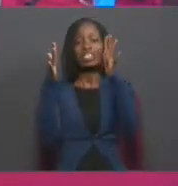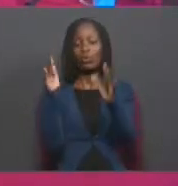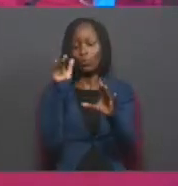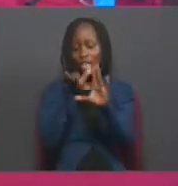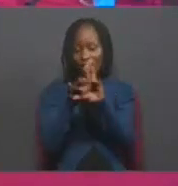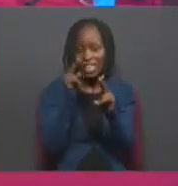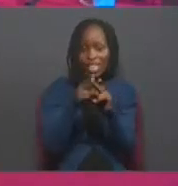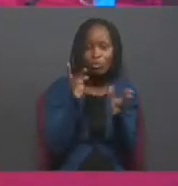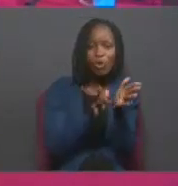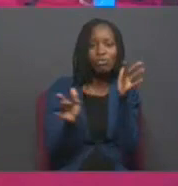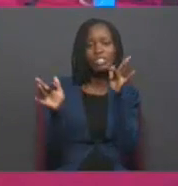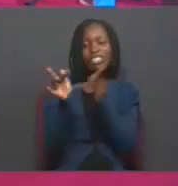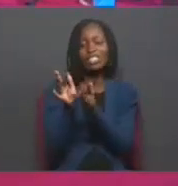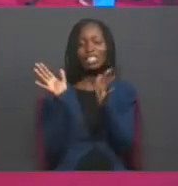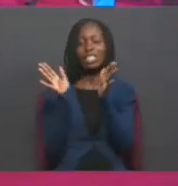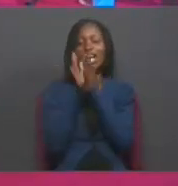Jesus. Come on, give him a